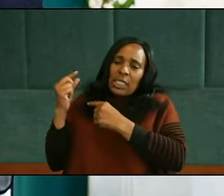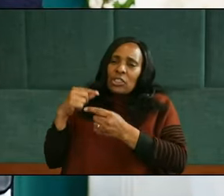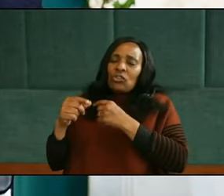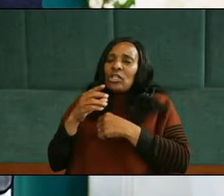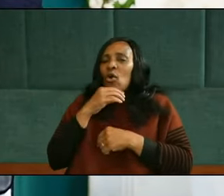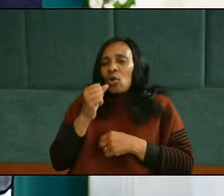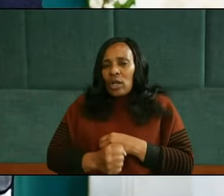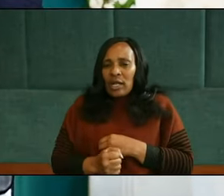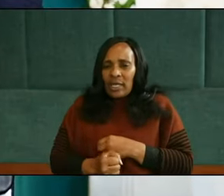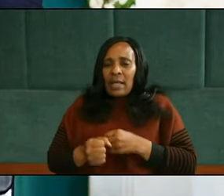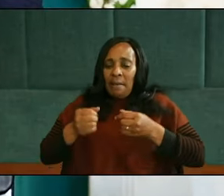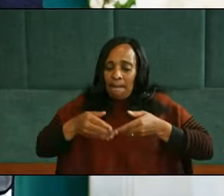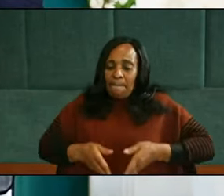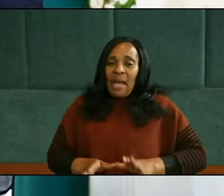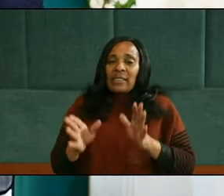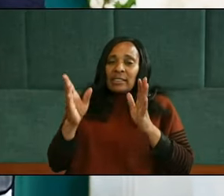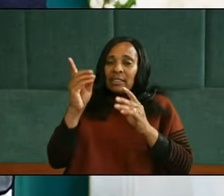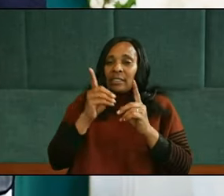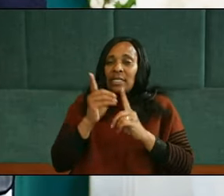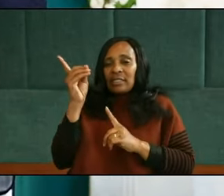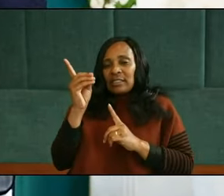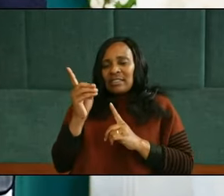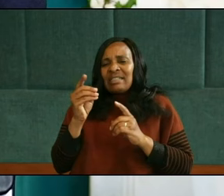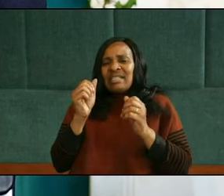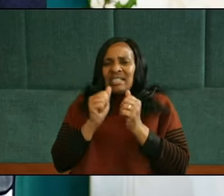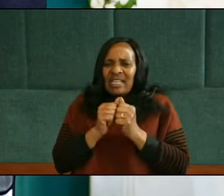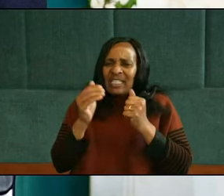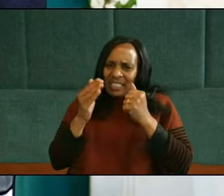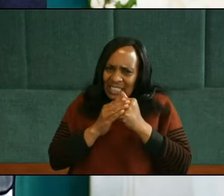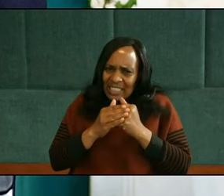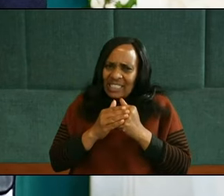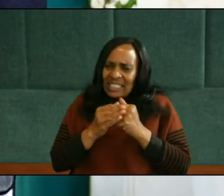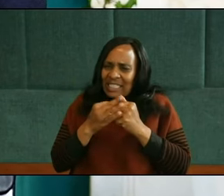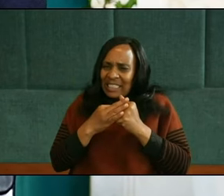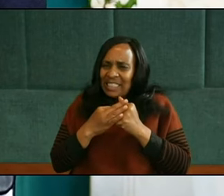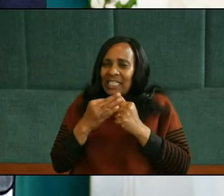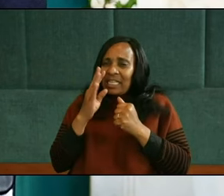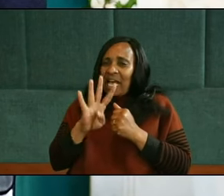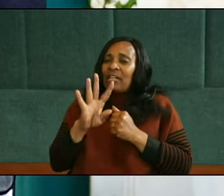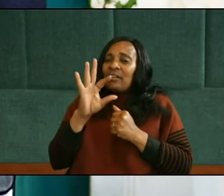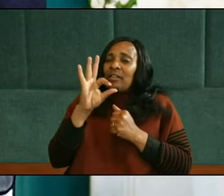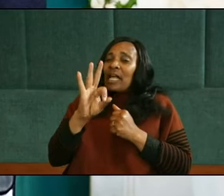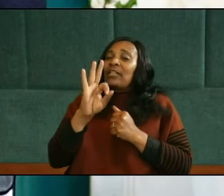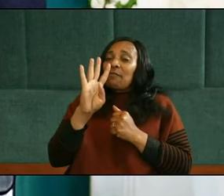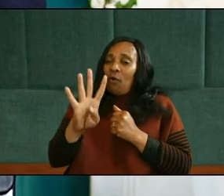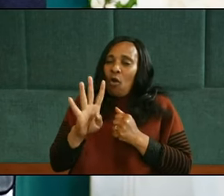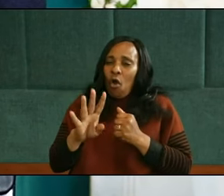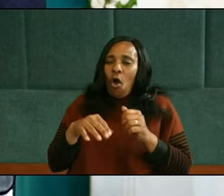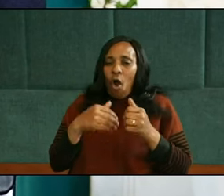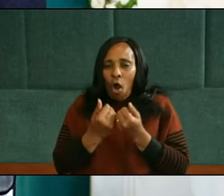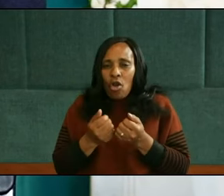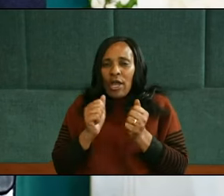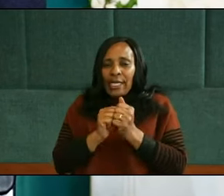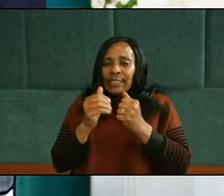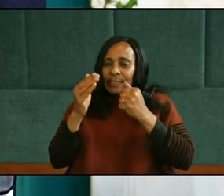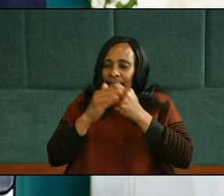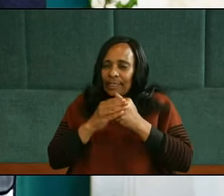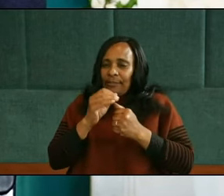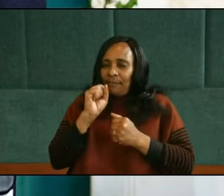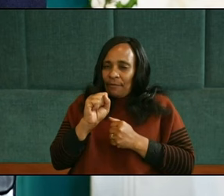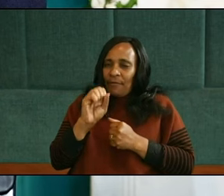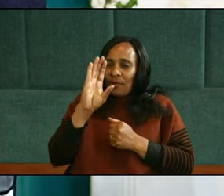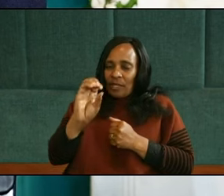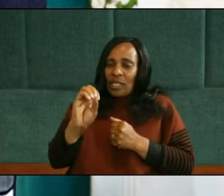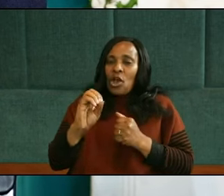source is the most reliable? Is it the 1834 baptismal records, 1850 census or the